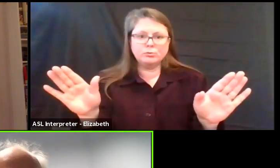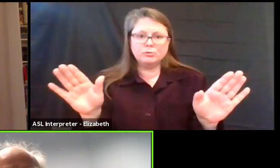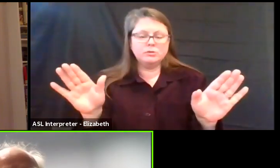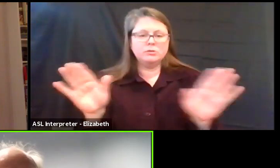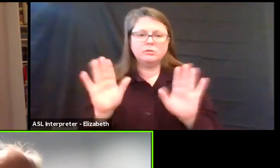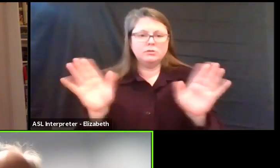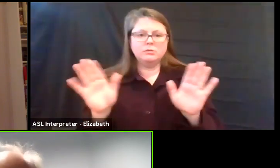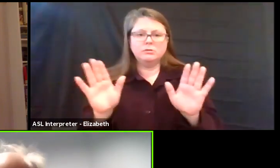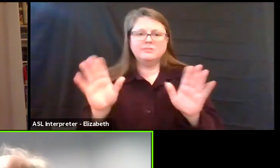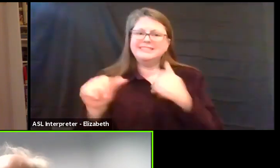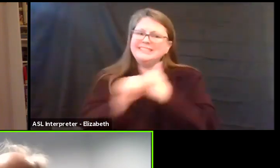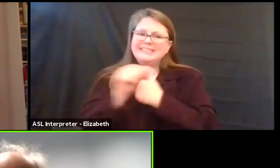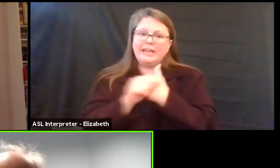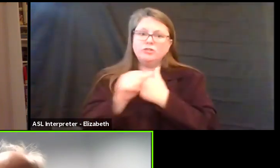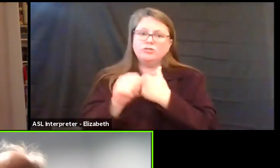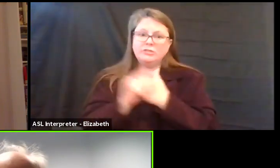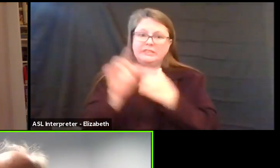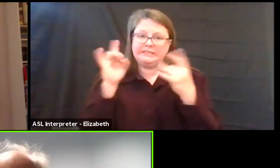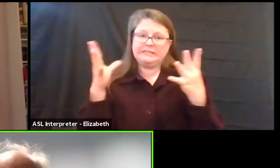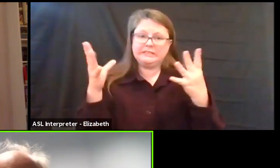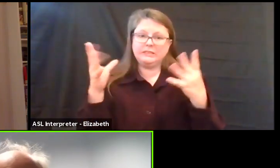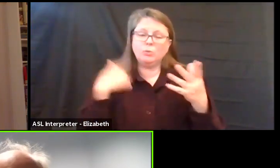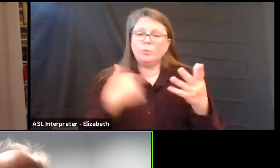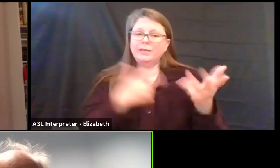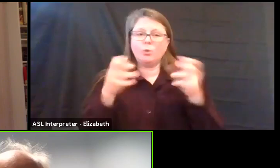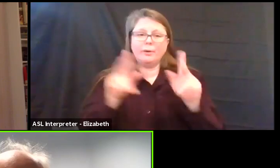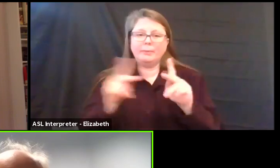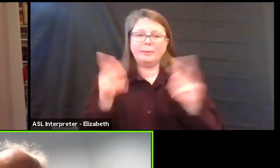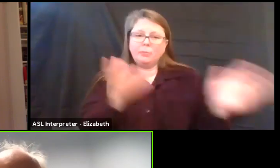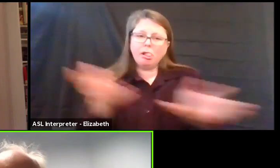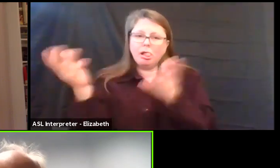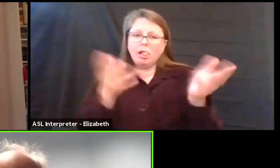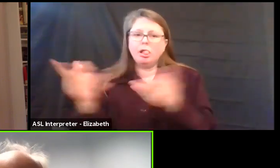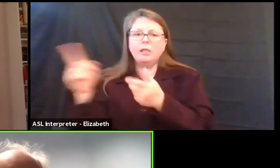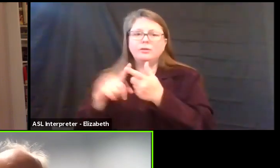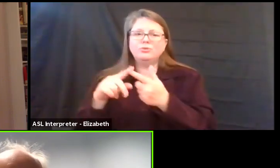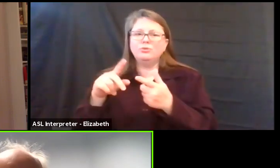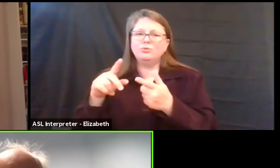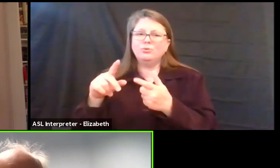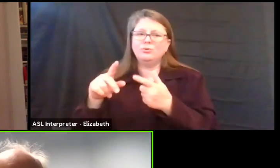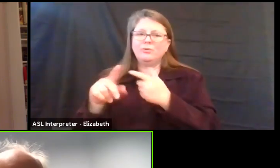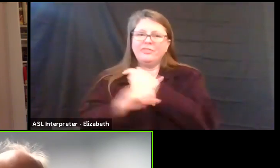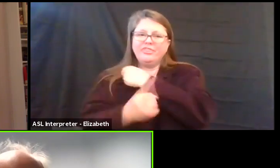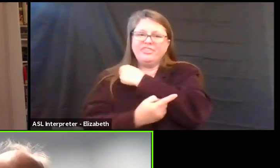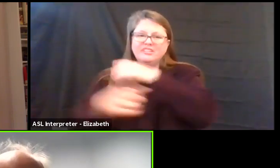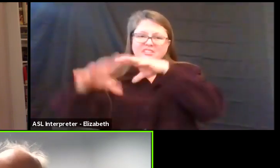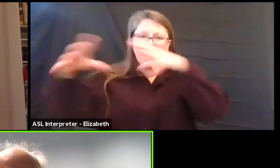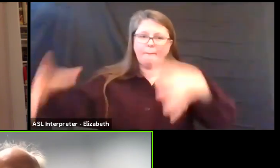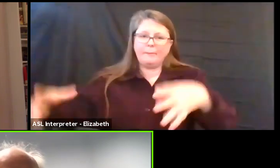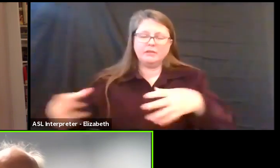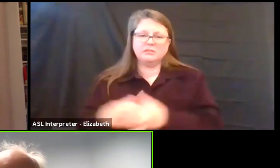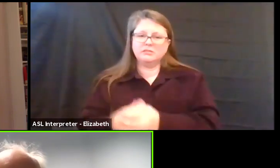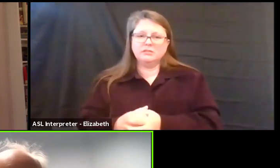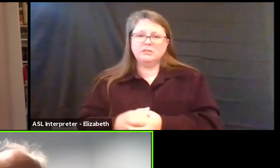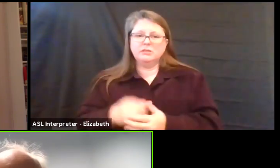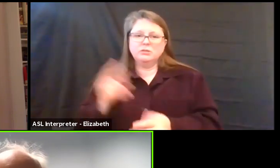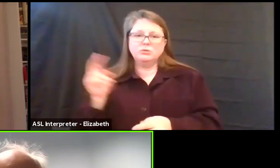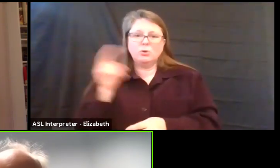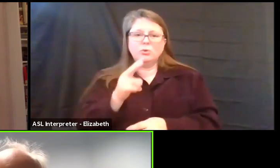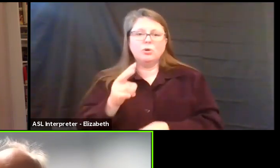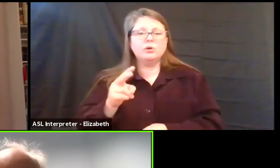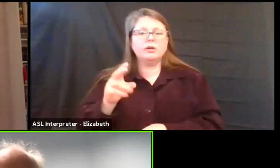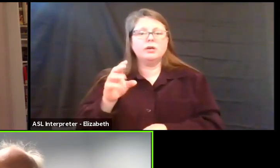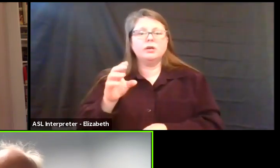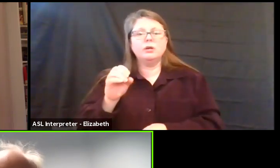dump. Two, there was an article in this morning's Oregonian, so you can go to OregonLive.com about this